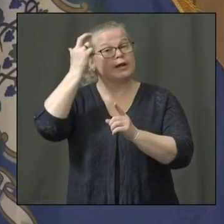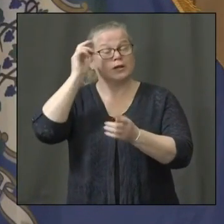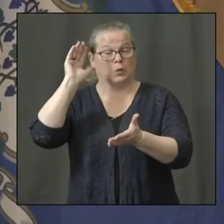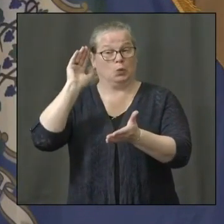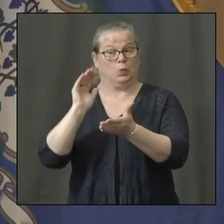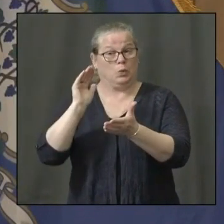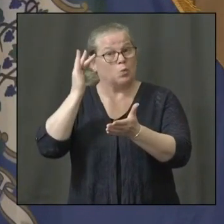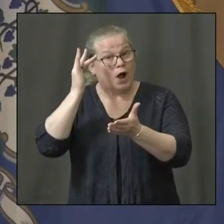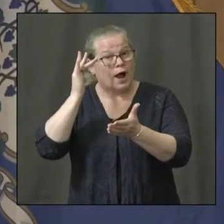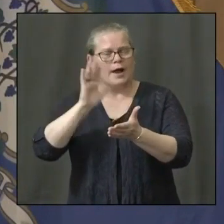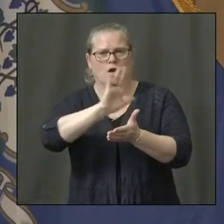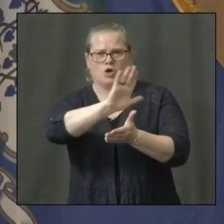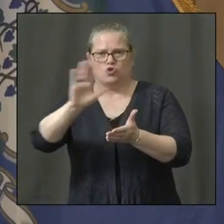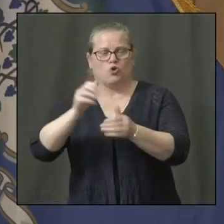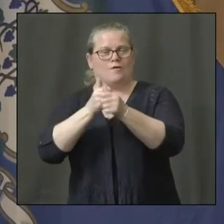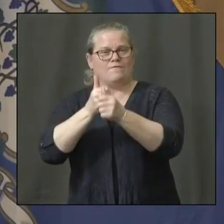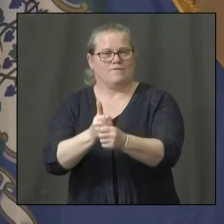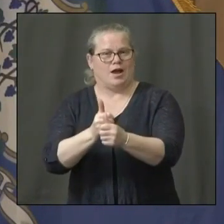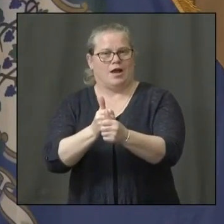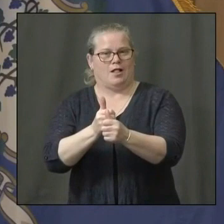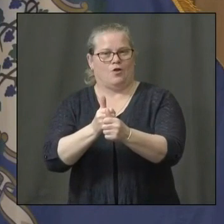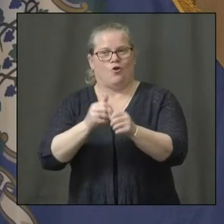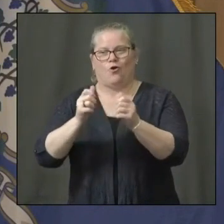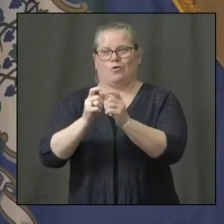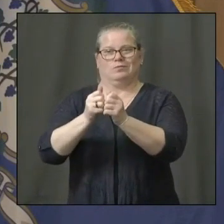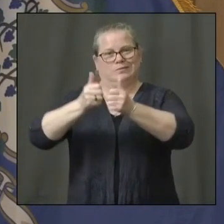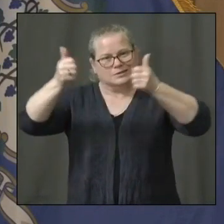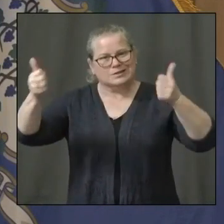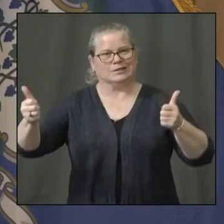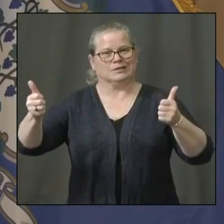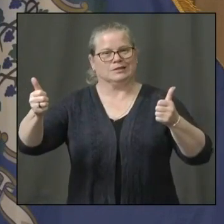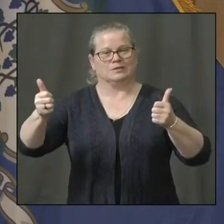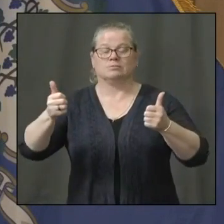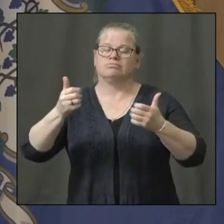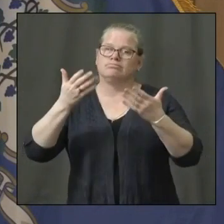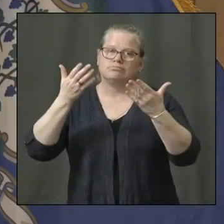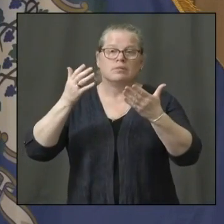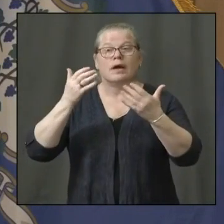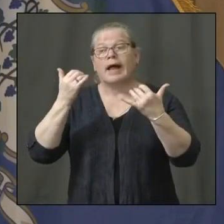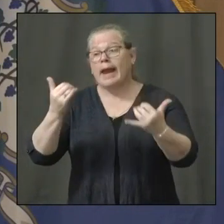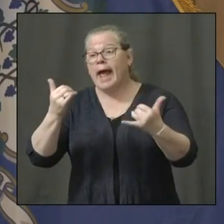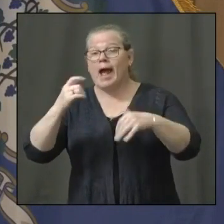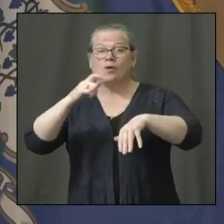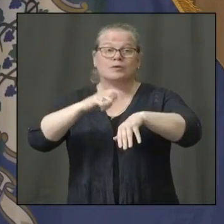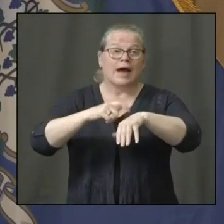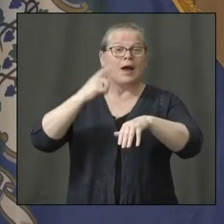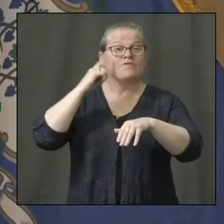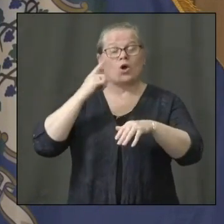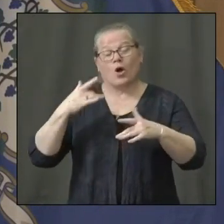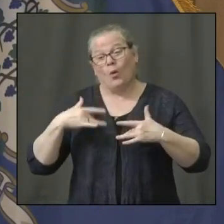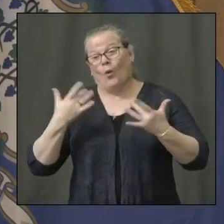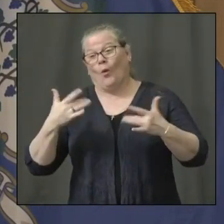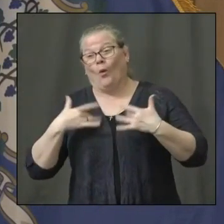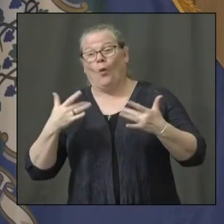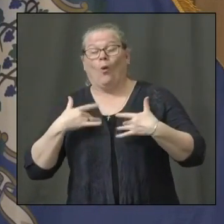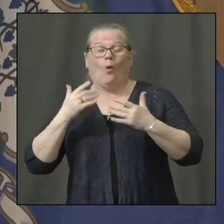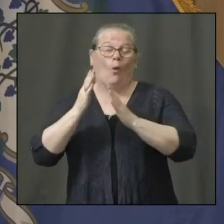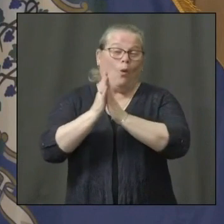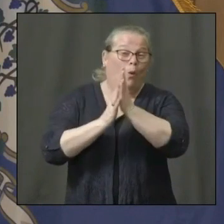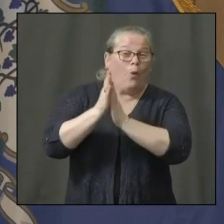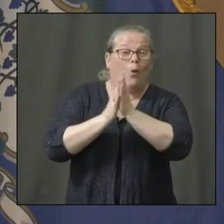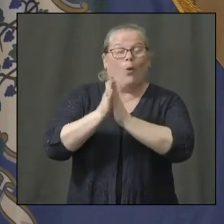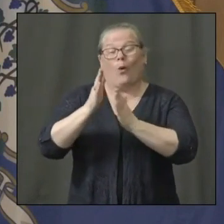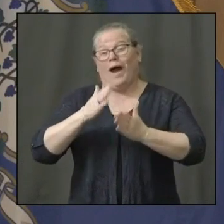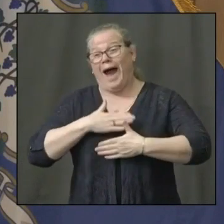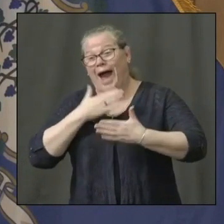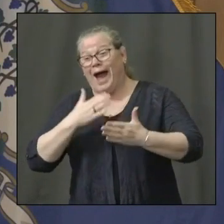social distancing. I gotta tell you enough, this is no time for happy days are here again. When FDR was singing that